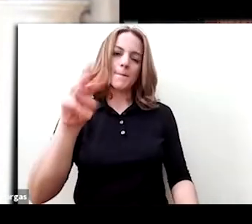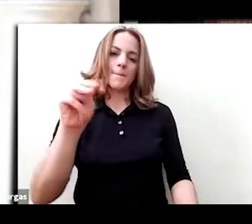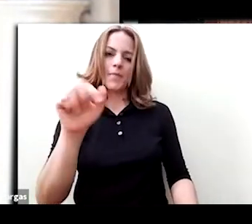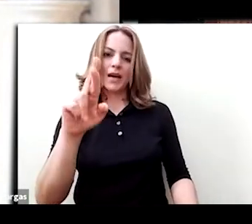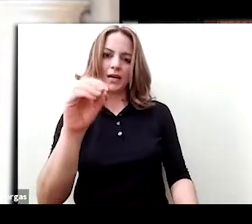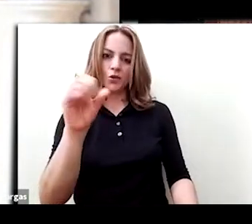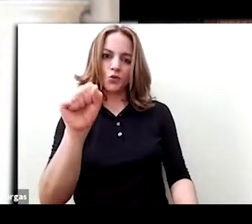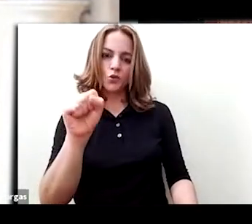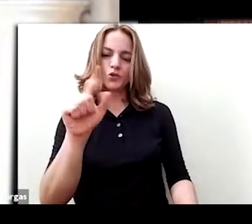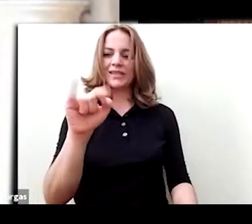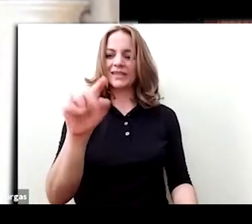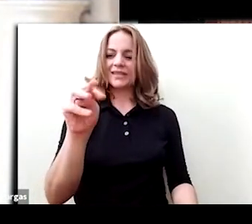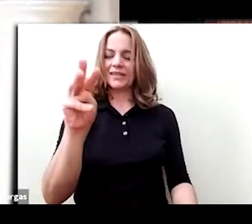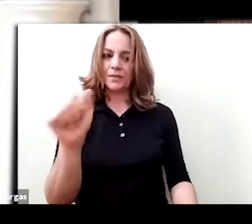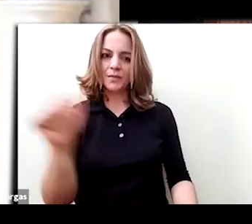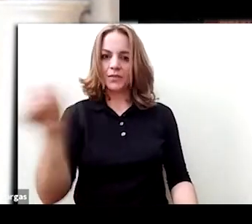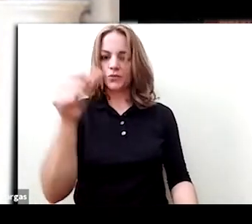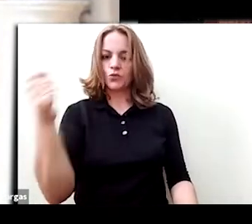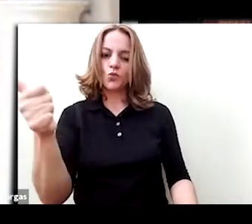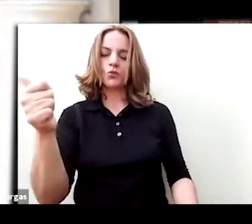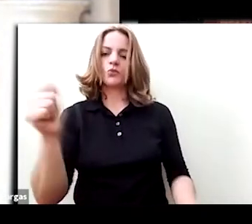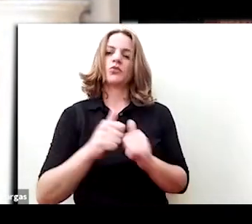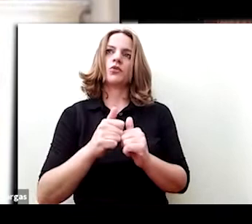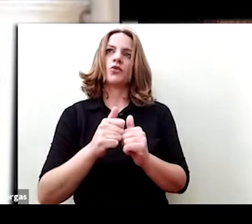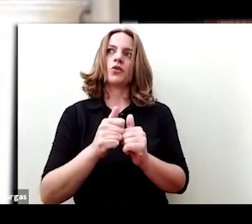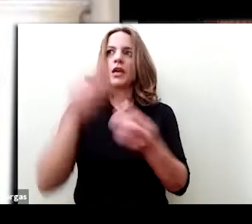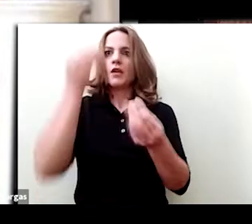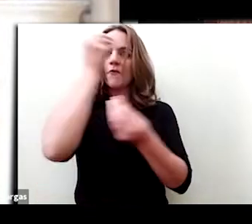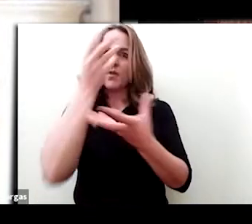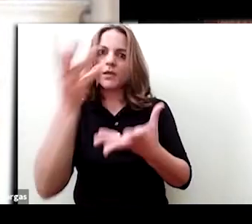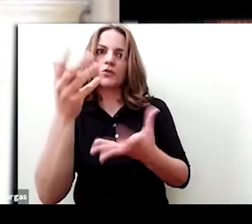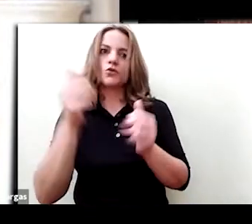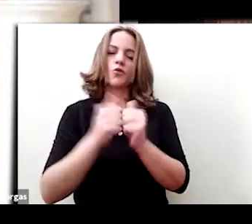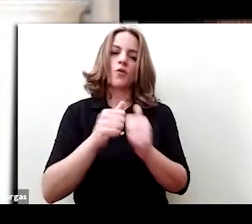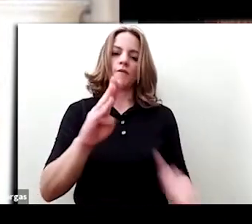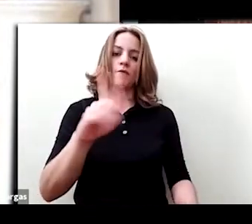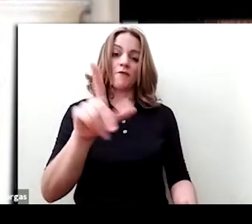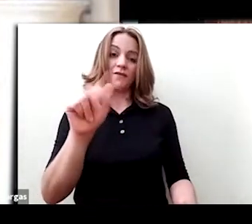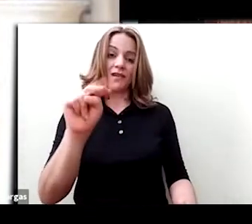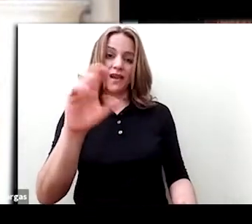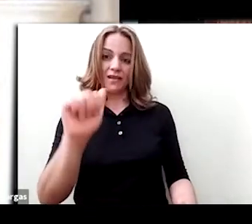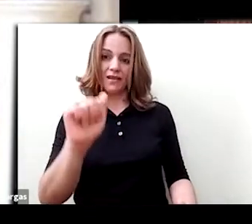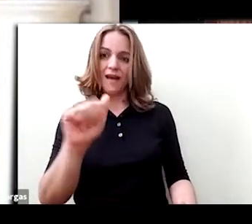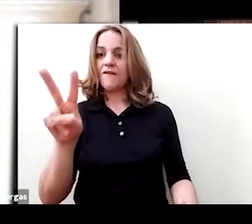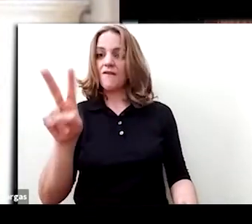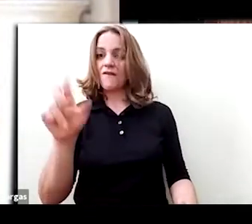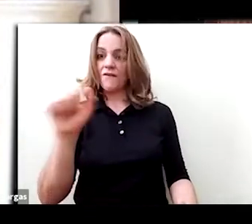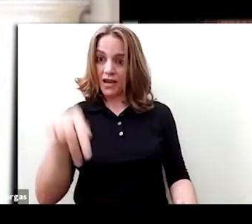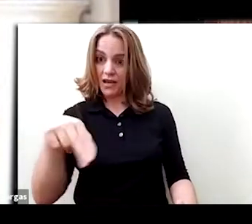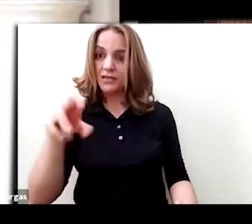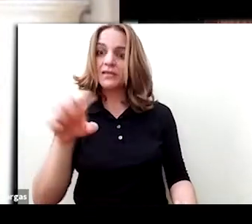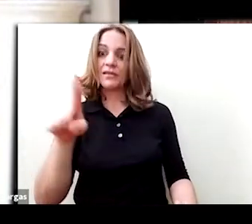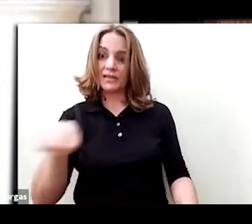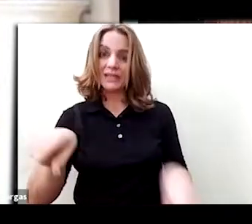gave me a lot of clues. Blanca Vasquez wrote some incredible articles about this that taught me a lot. Lillian